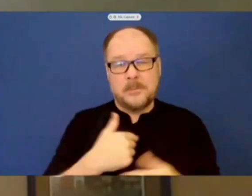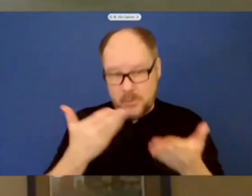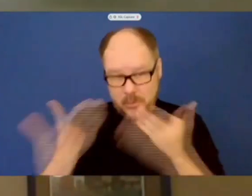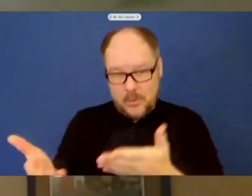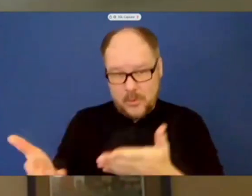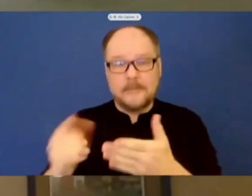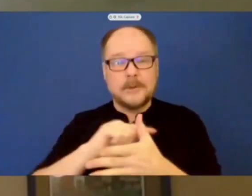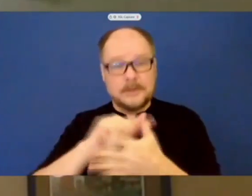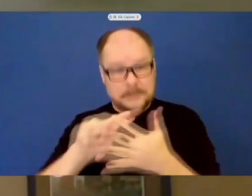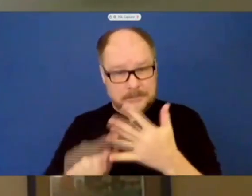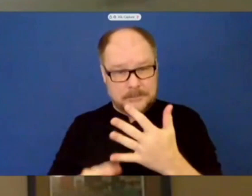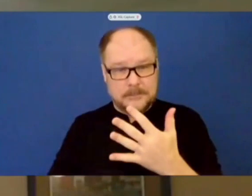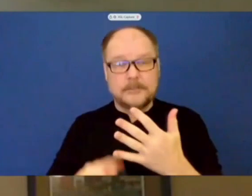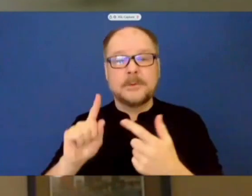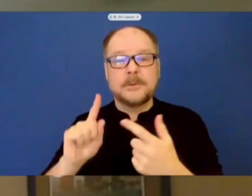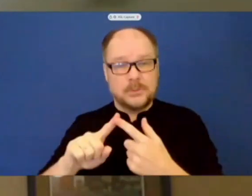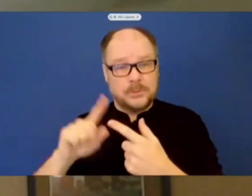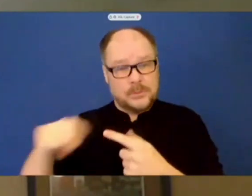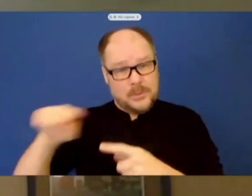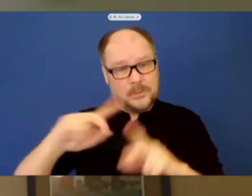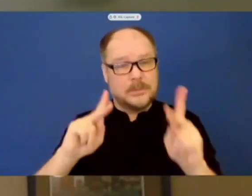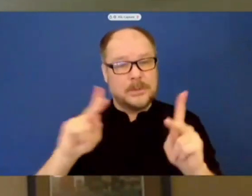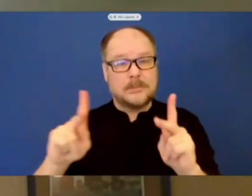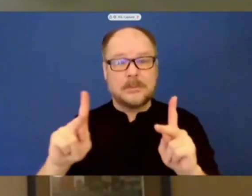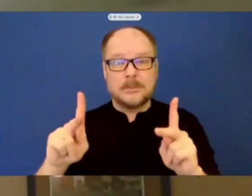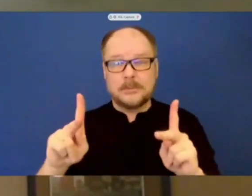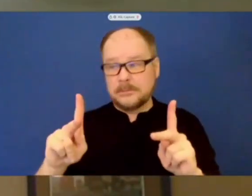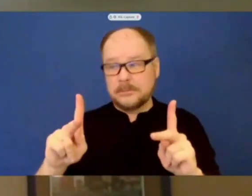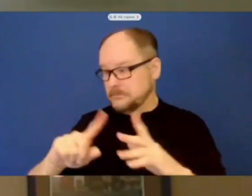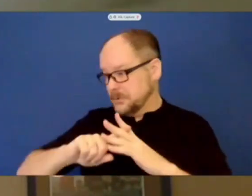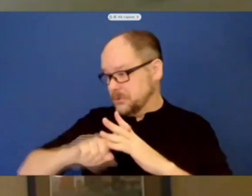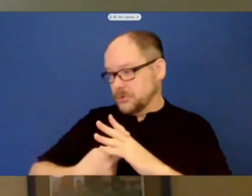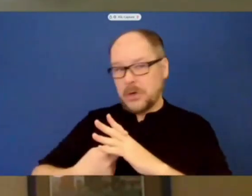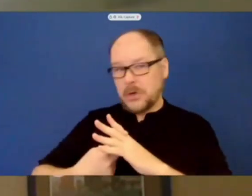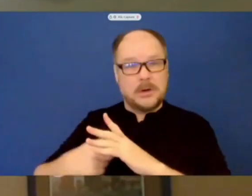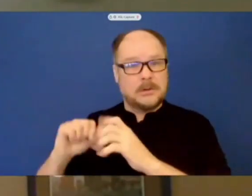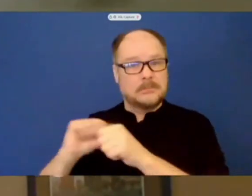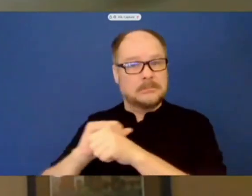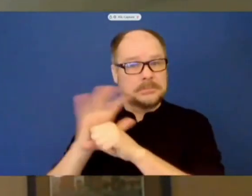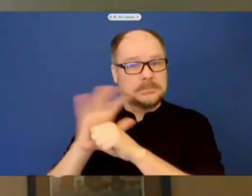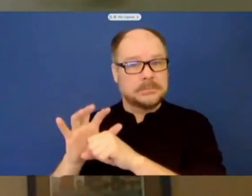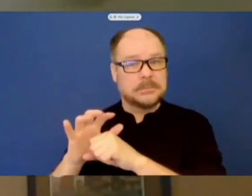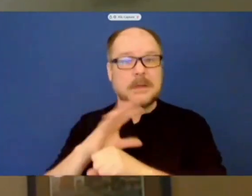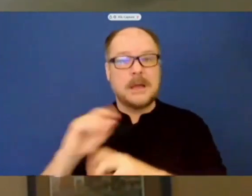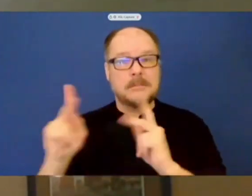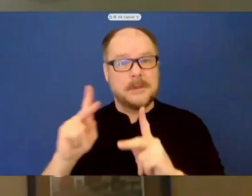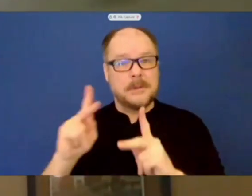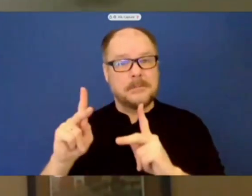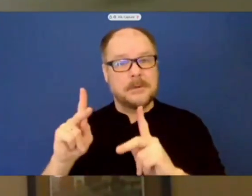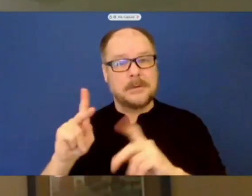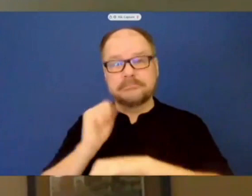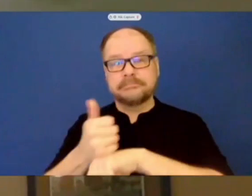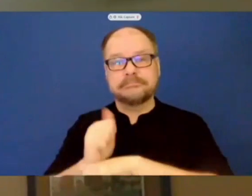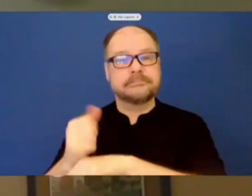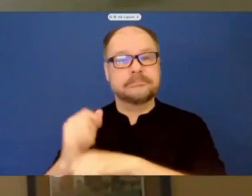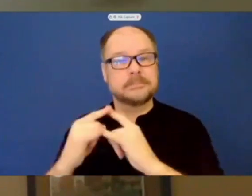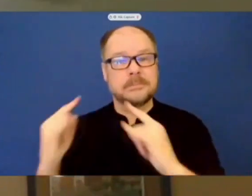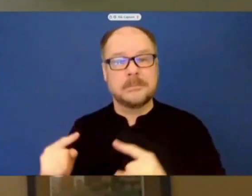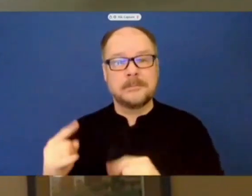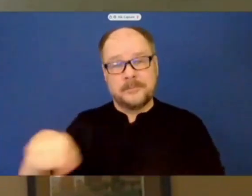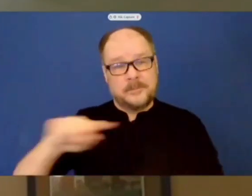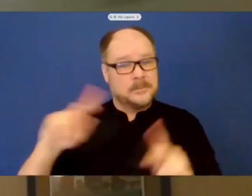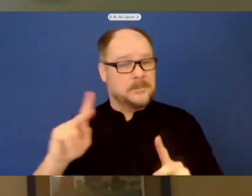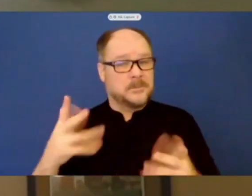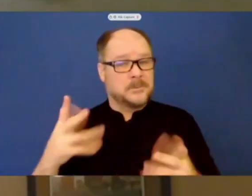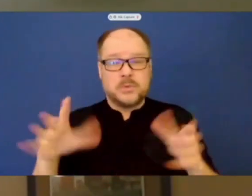to people since the pandemic kind of started and when people started to live there. People just did not want to go. But now